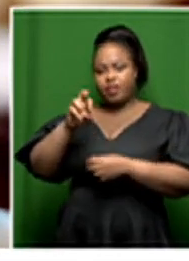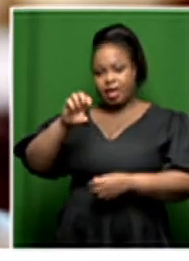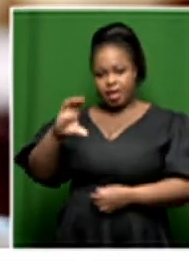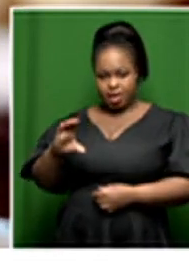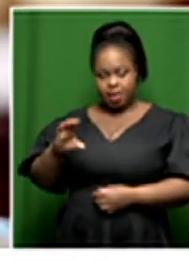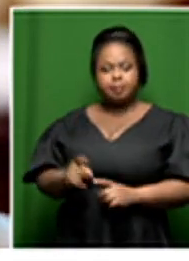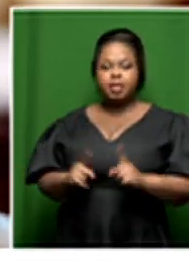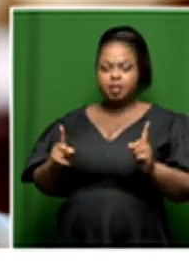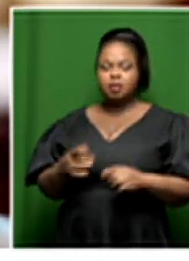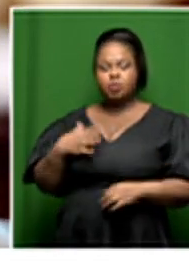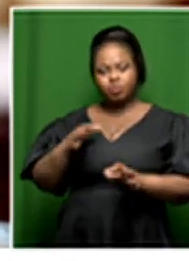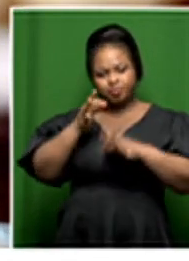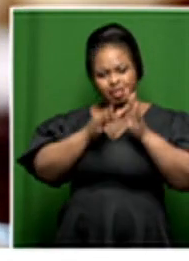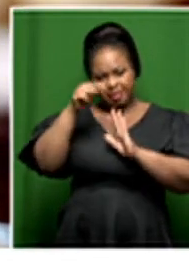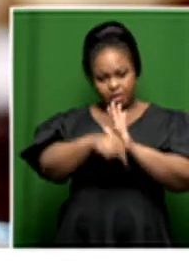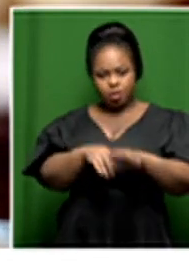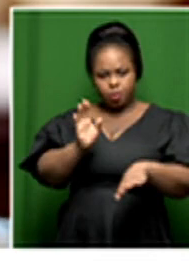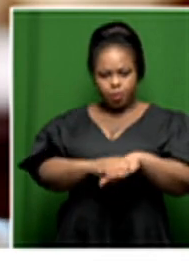important just to give some context.